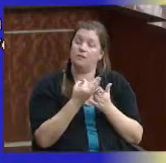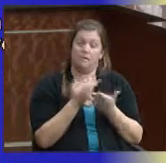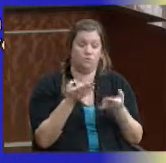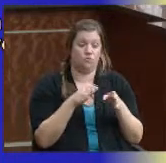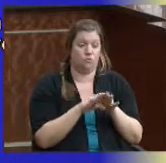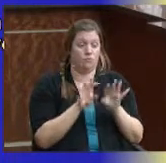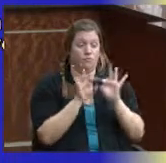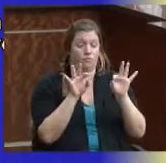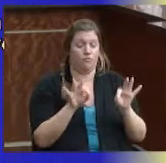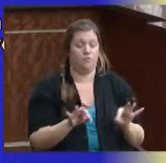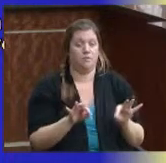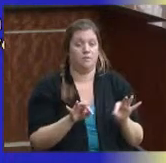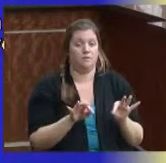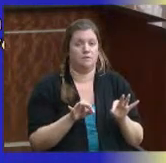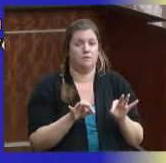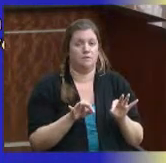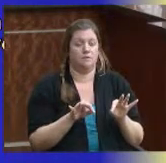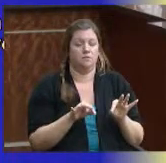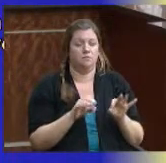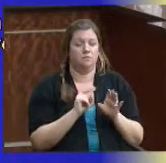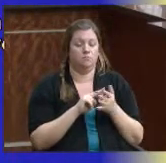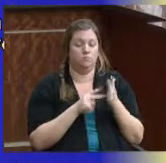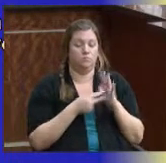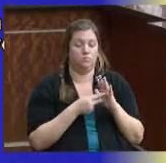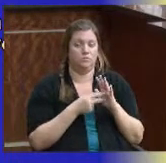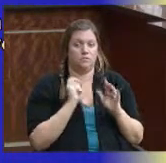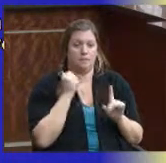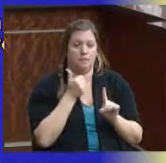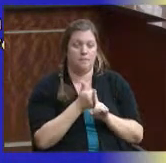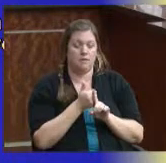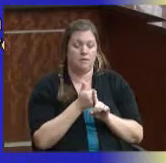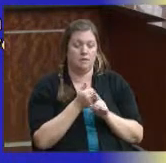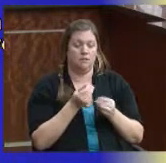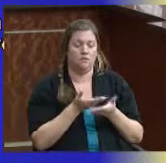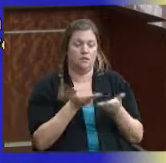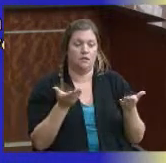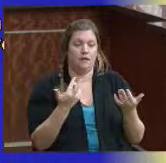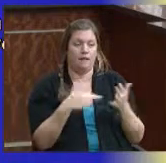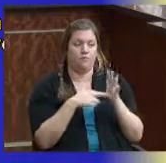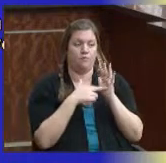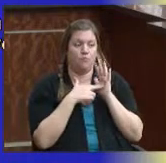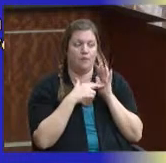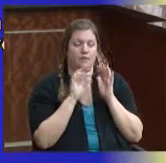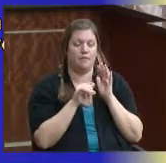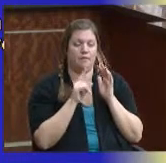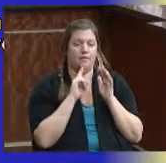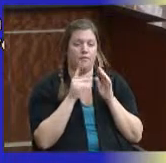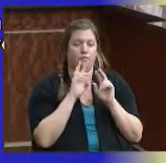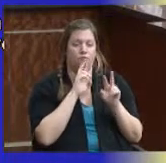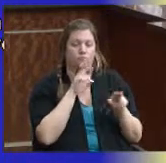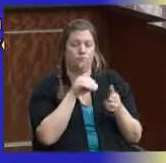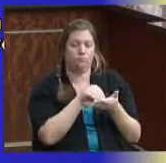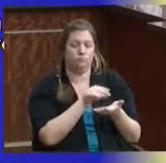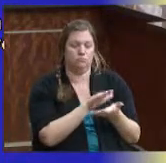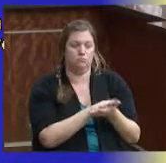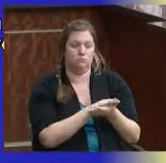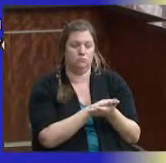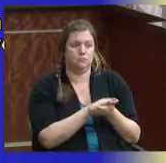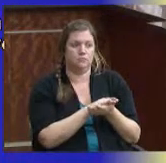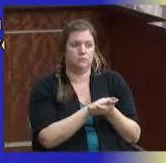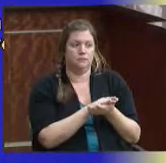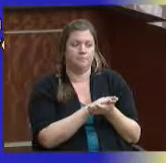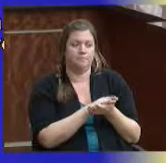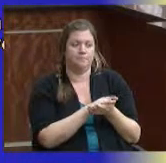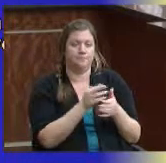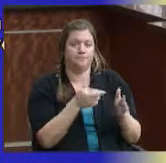disclosure forms, to define in-kind contributions and require that they be reported,